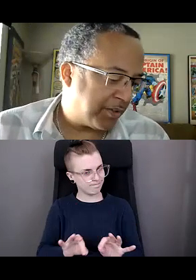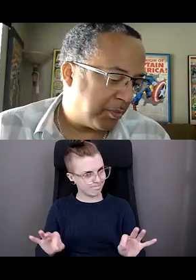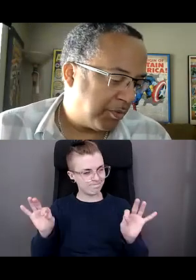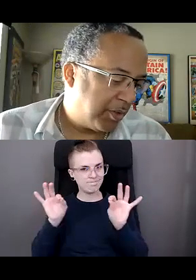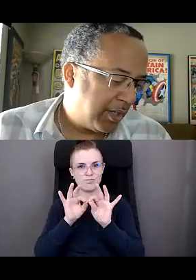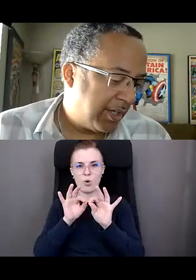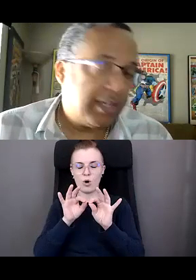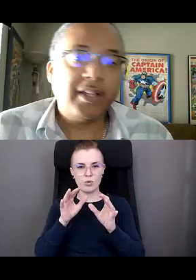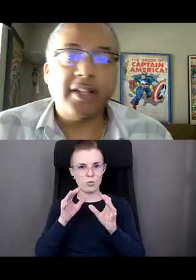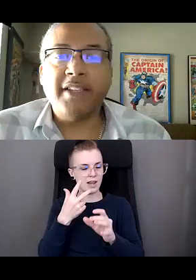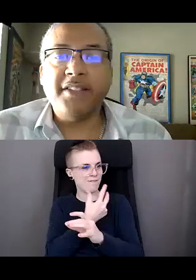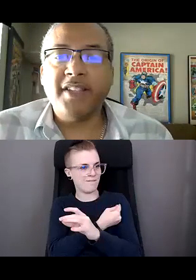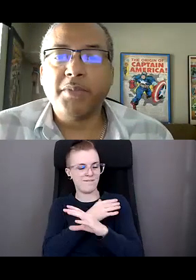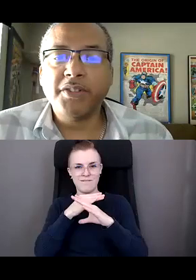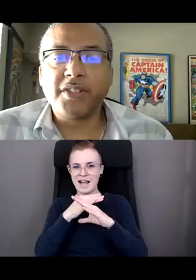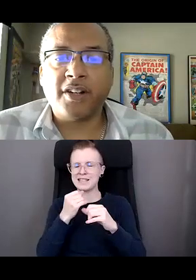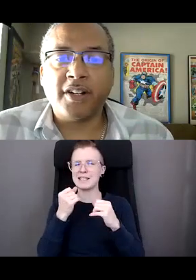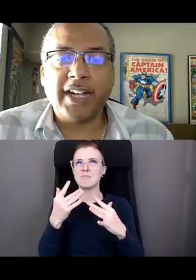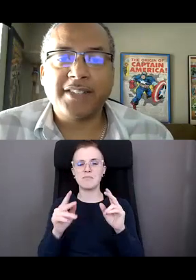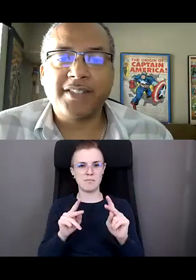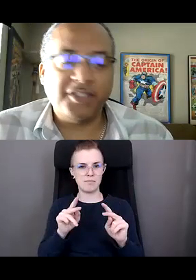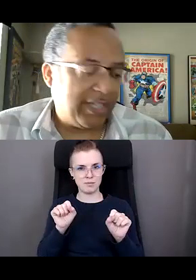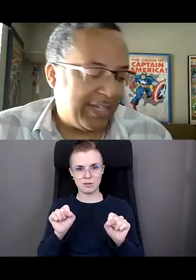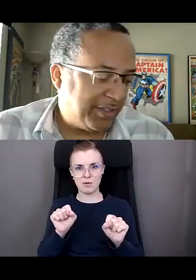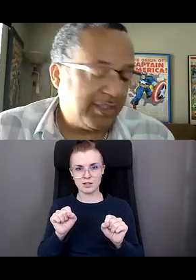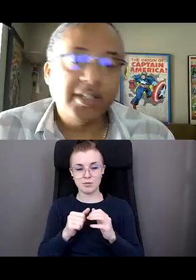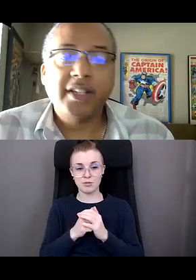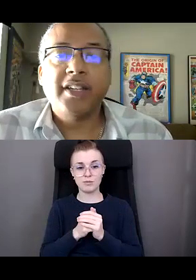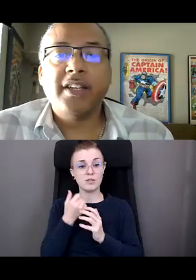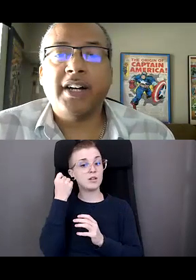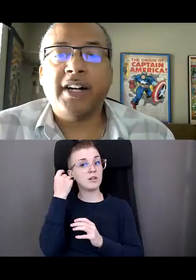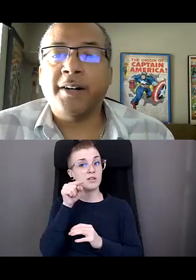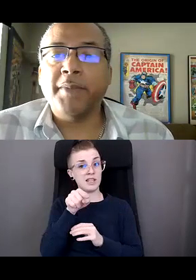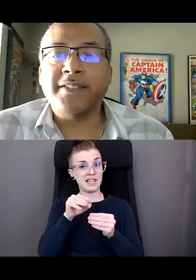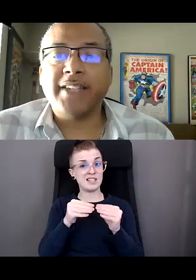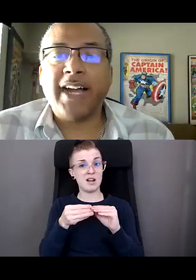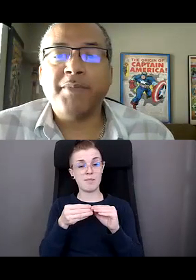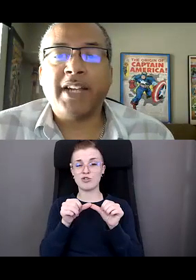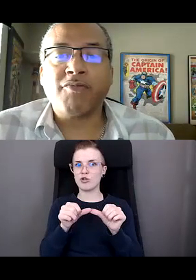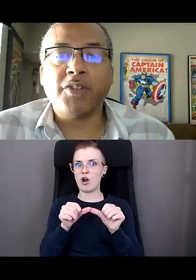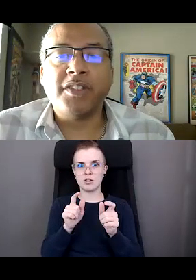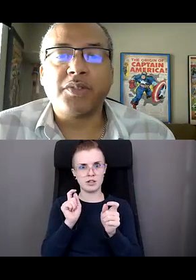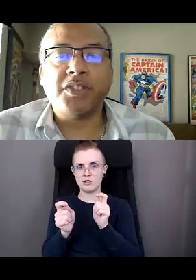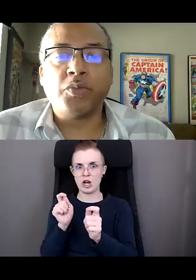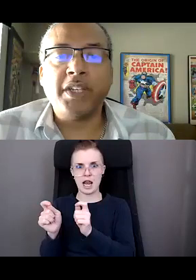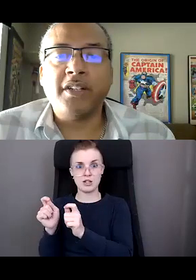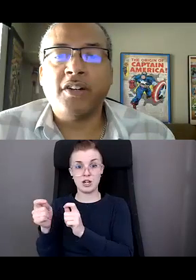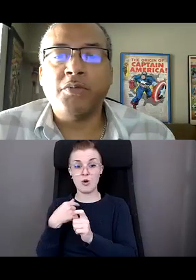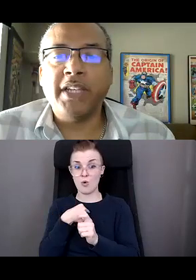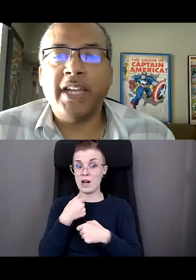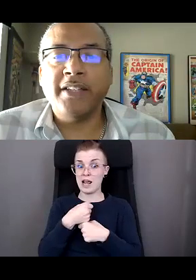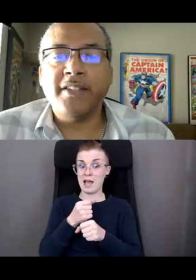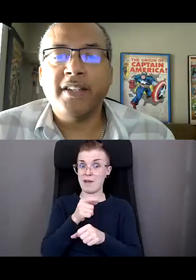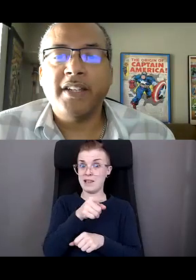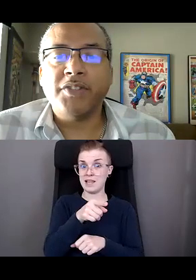as possible. These numbers are constantly changing. At the time that I wrote this, which is a week ago,